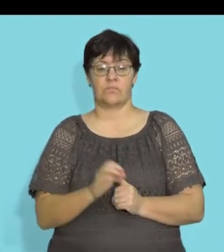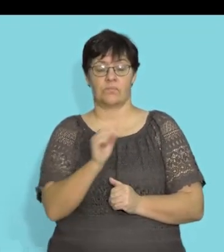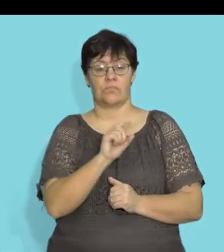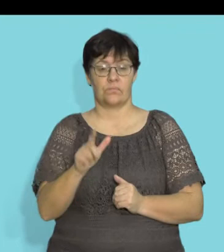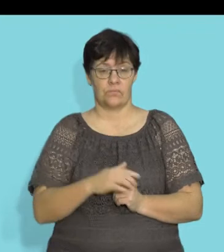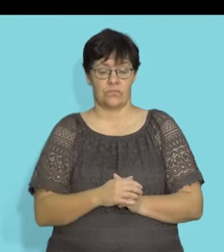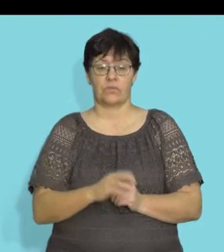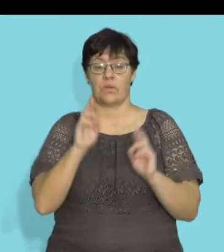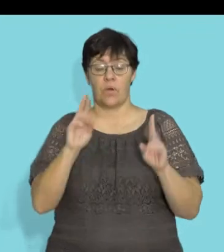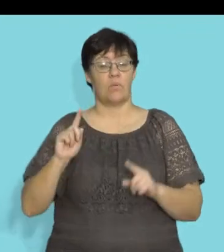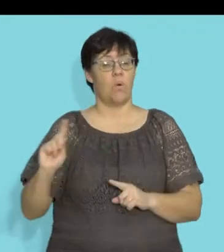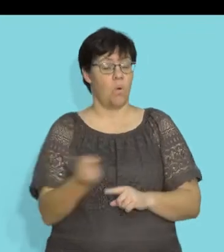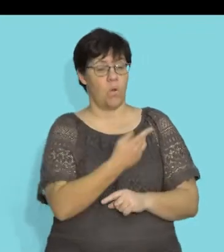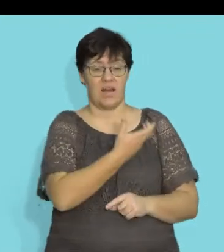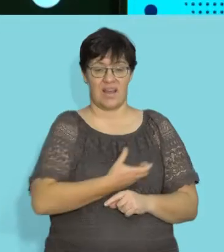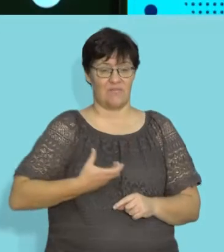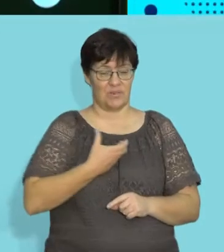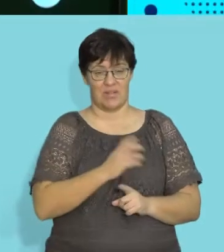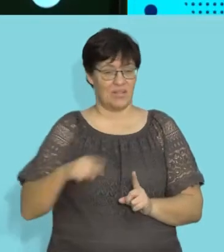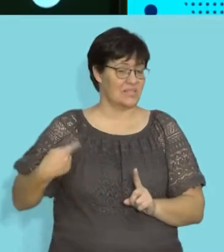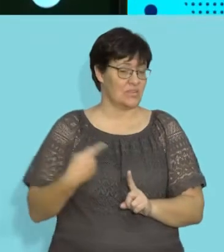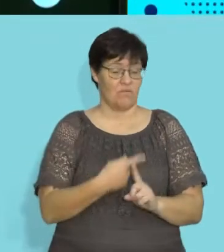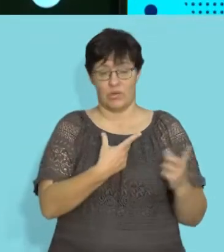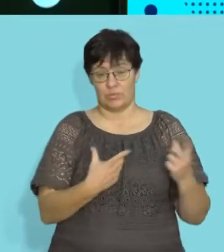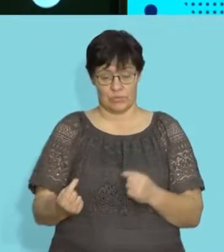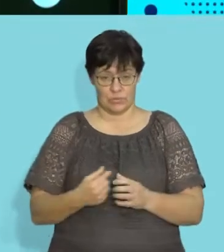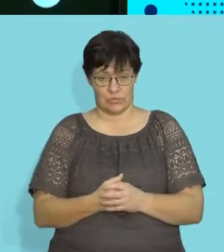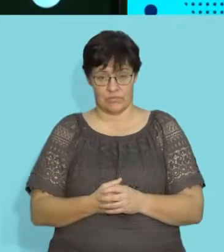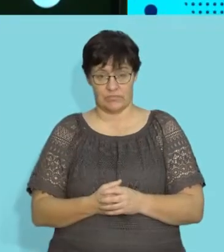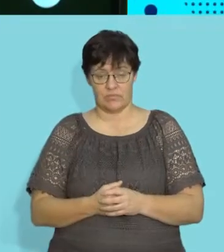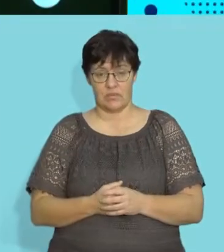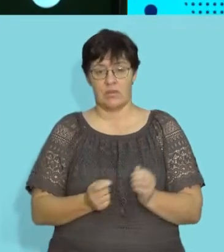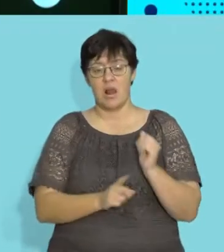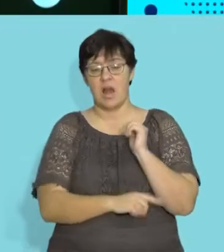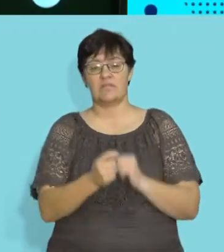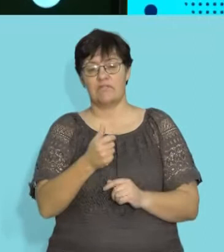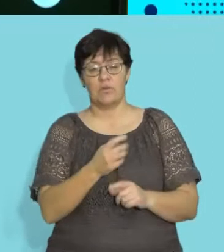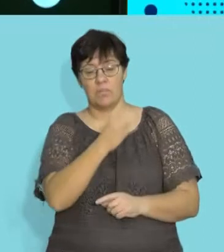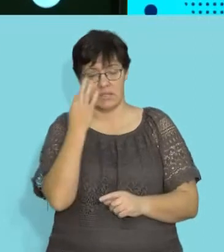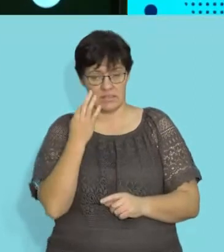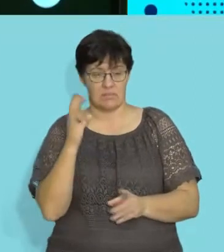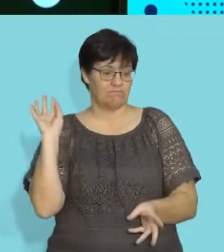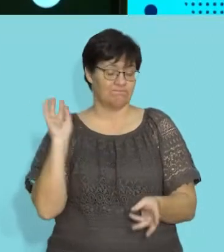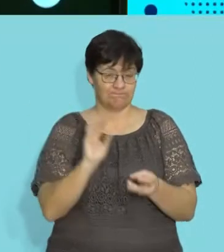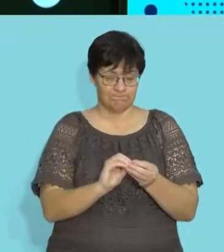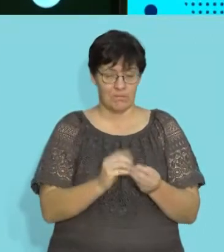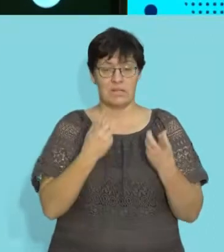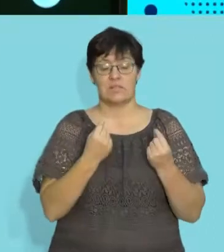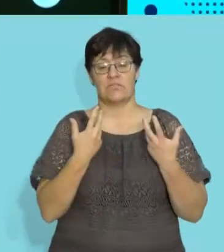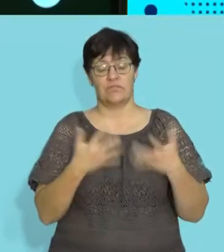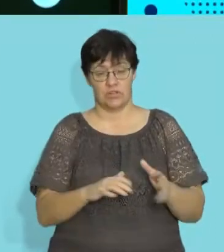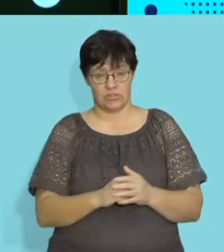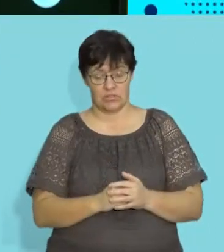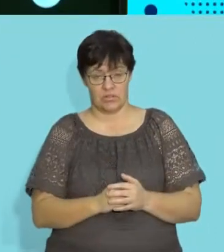Cool, guys. I hope that everyone's comfortable with what I've done so far. For the last few minutes, I'm just going to recap what I have